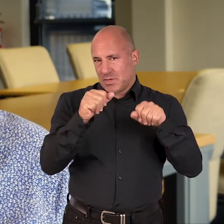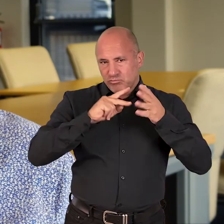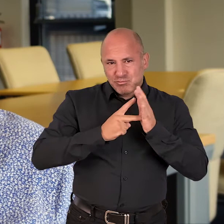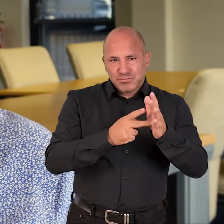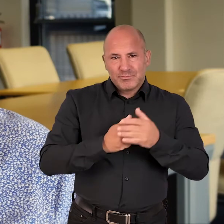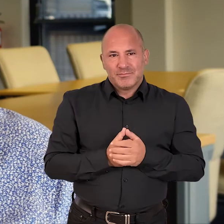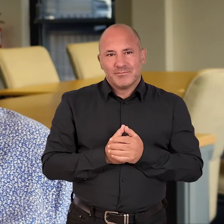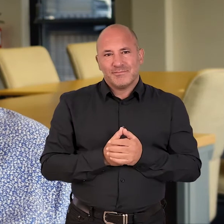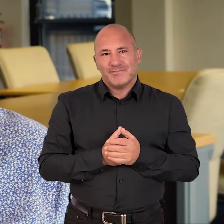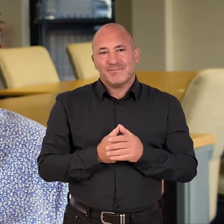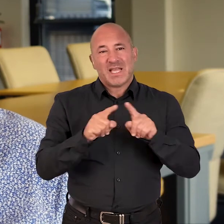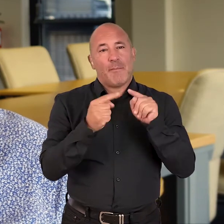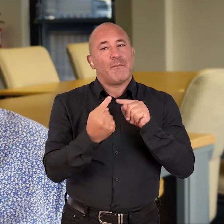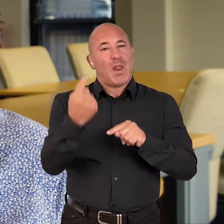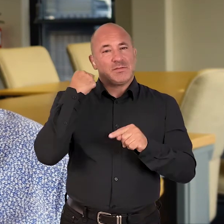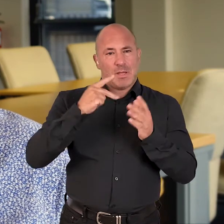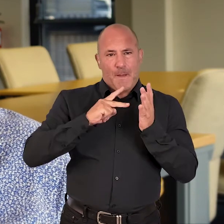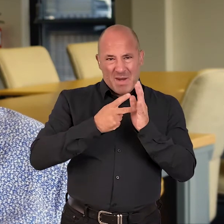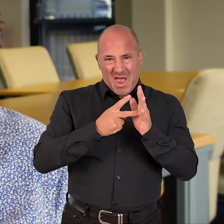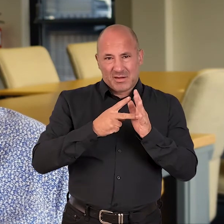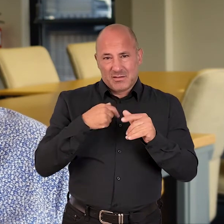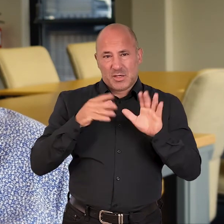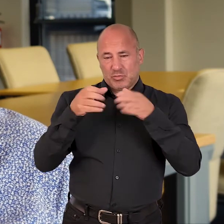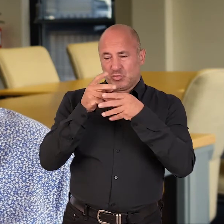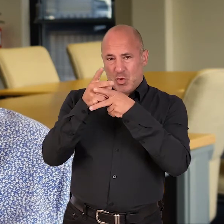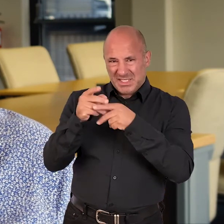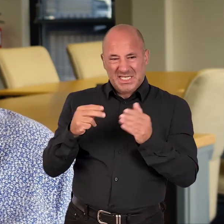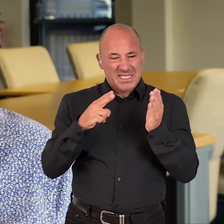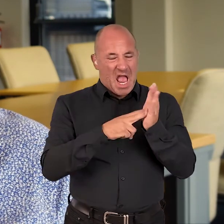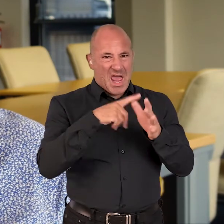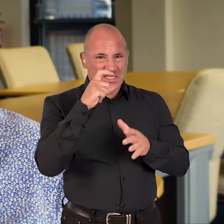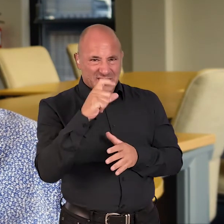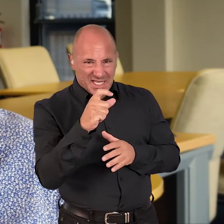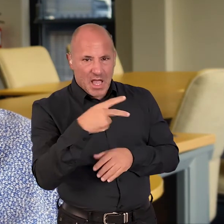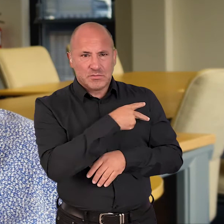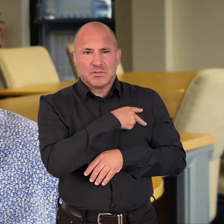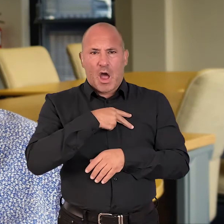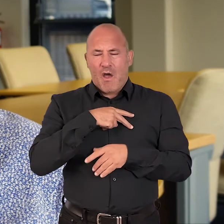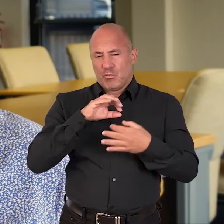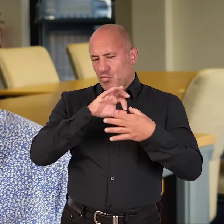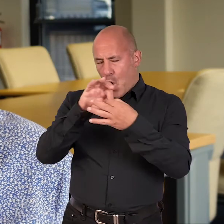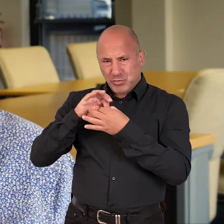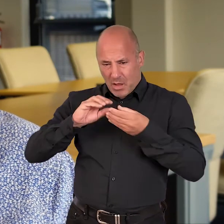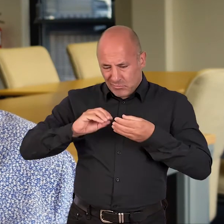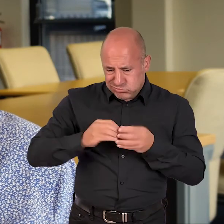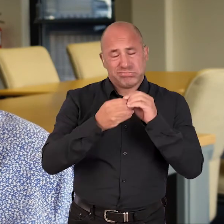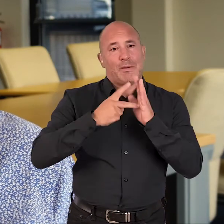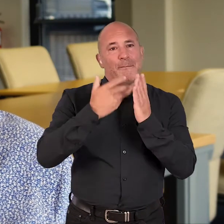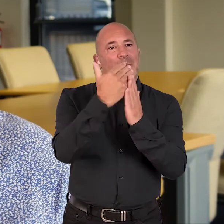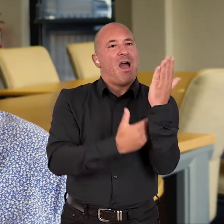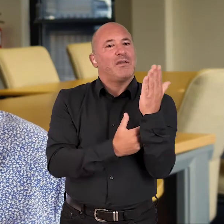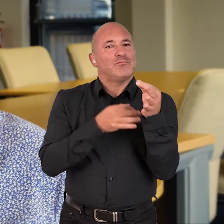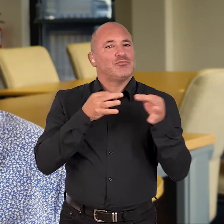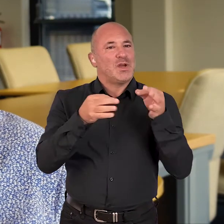year. As last time, the plan will be produced by the trustees, NAC and staff